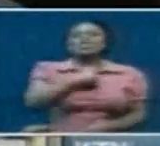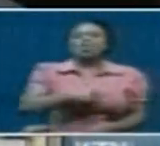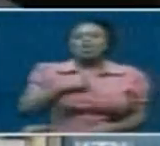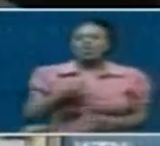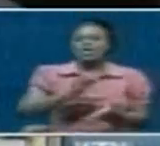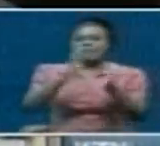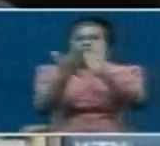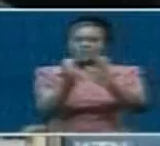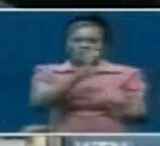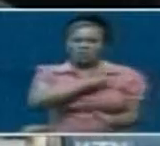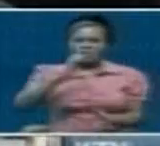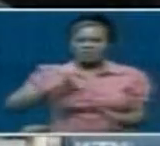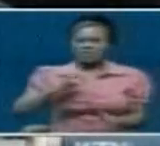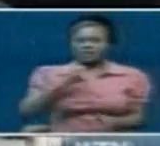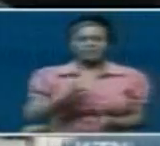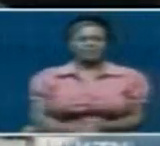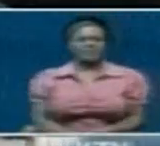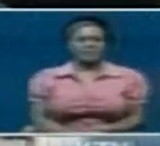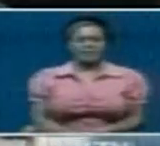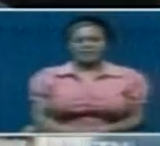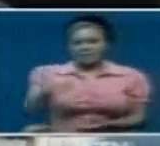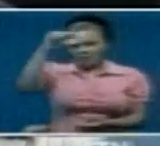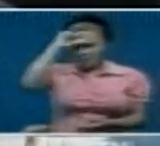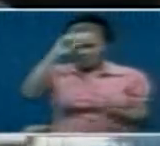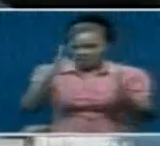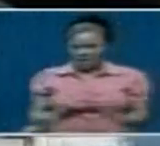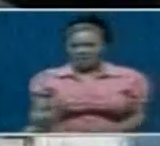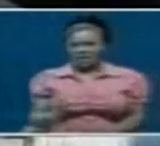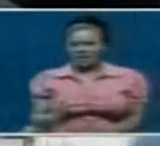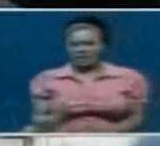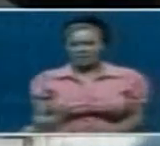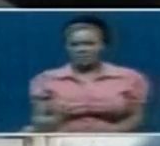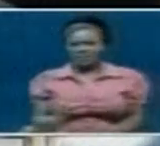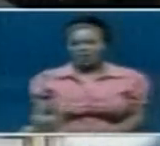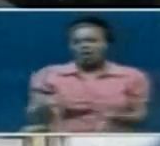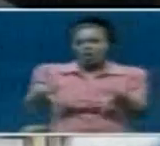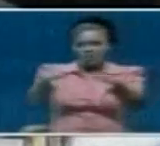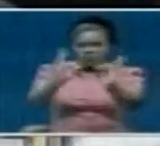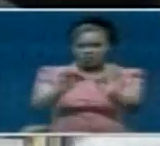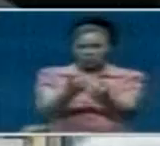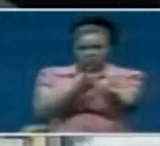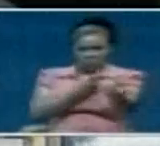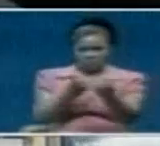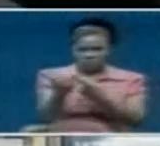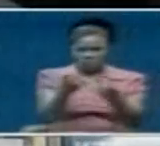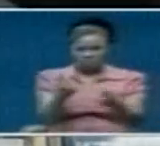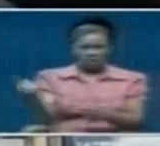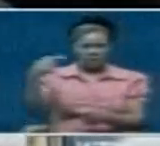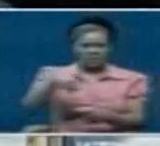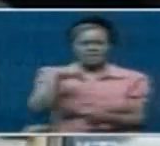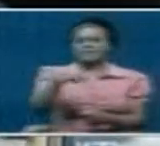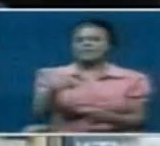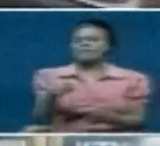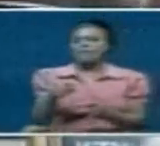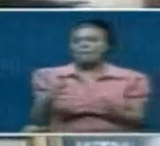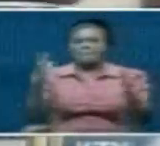for ignoring previous summons. Mr. Governor, sir, the officers who attract allowances when they travel are usually the